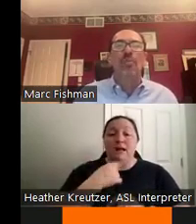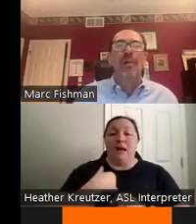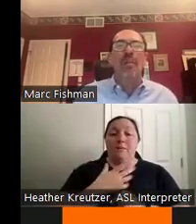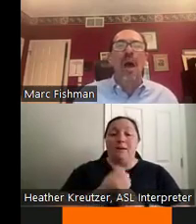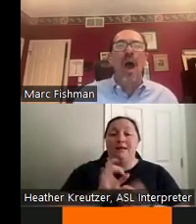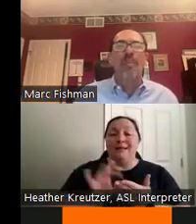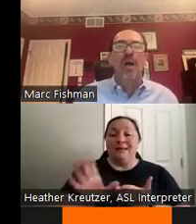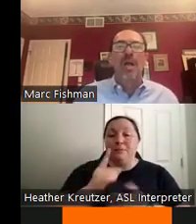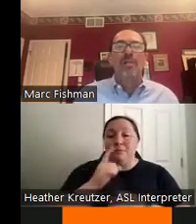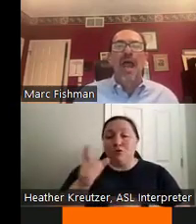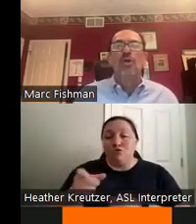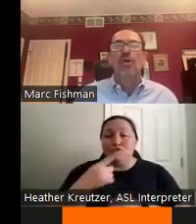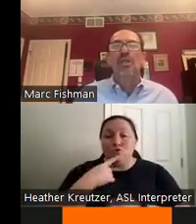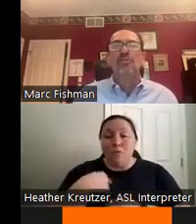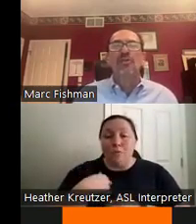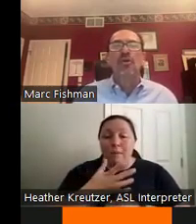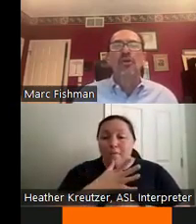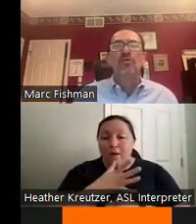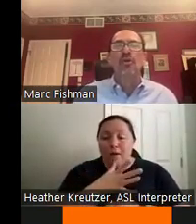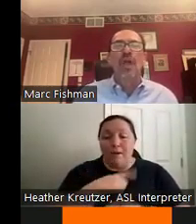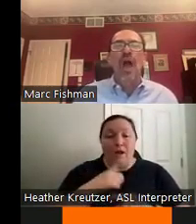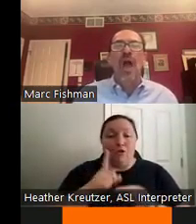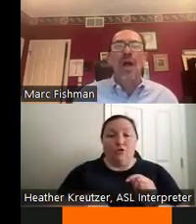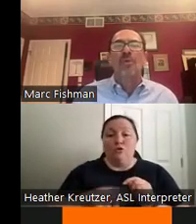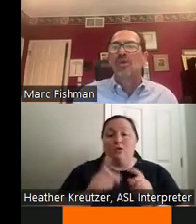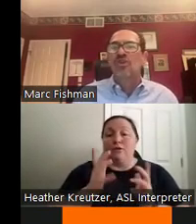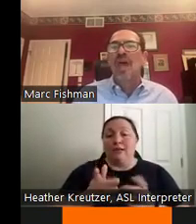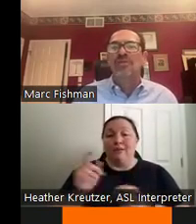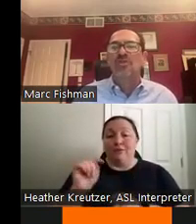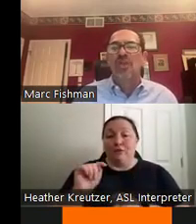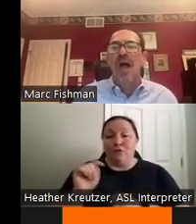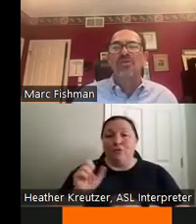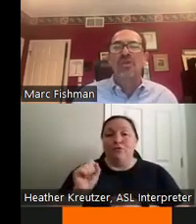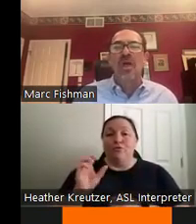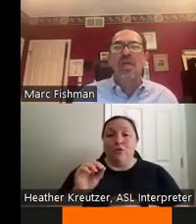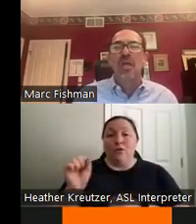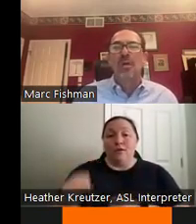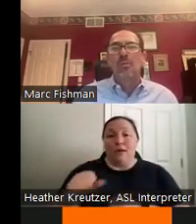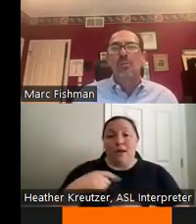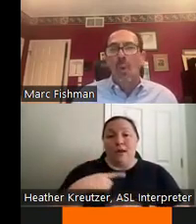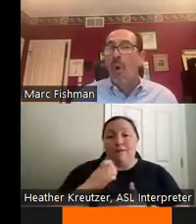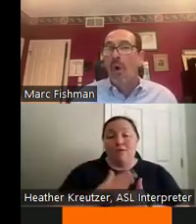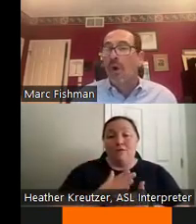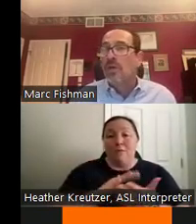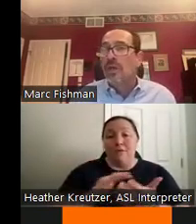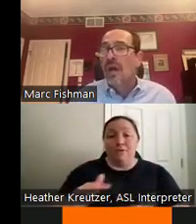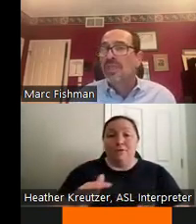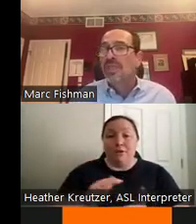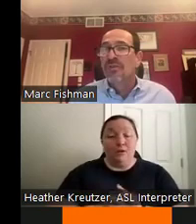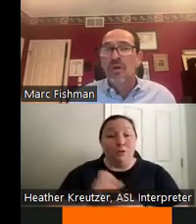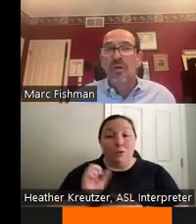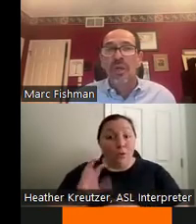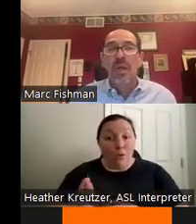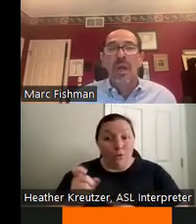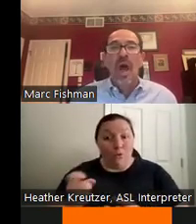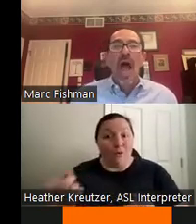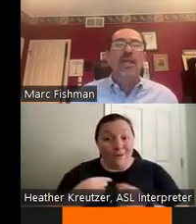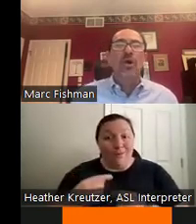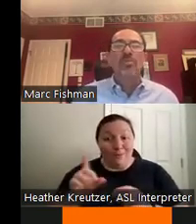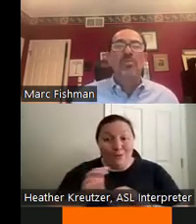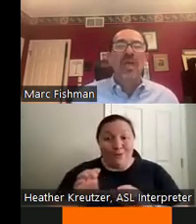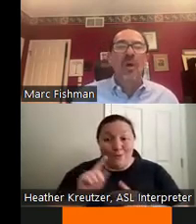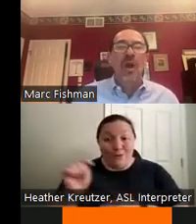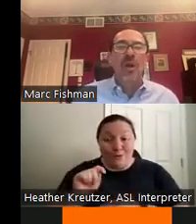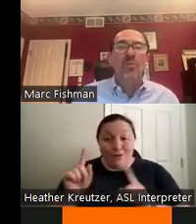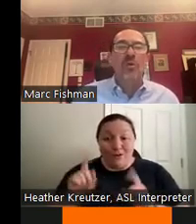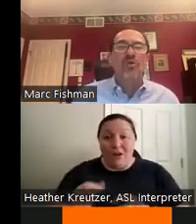because you told my mom that I couldn't leave a urine. So yeah, I'm going to just have to stop the study. Or you can come leave a urine.